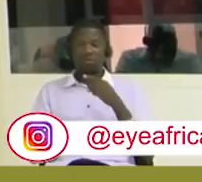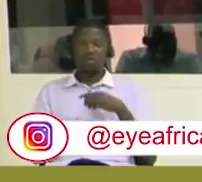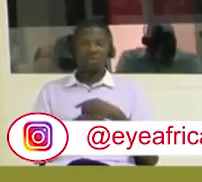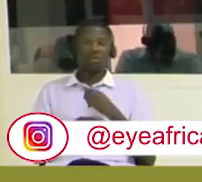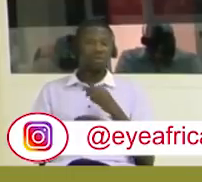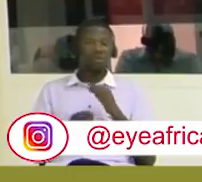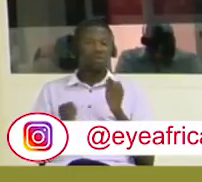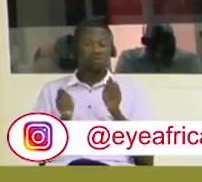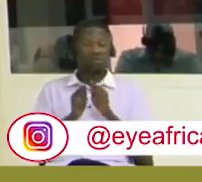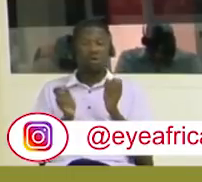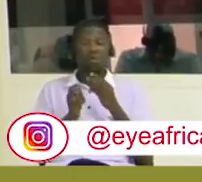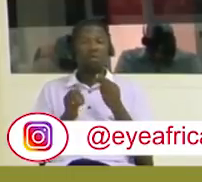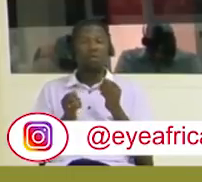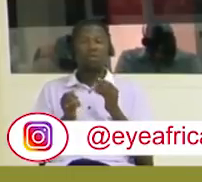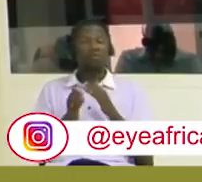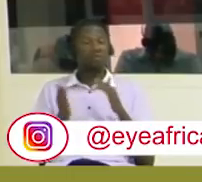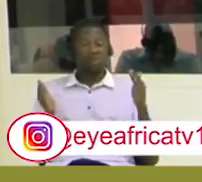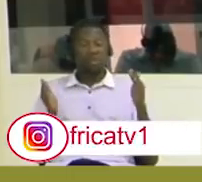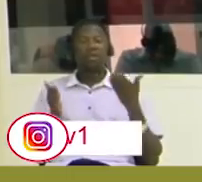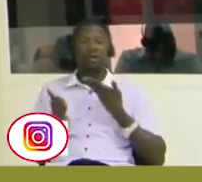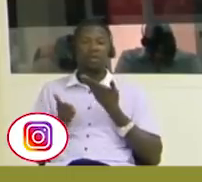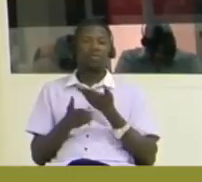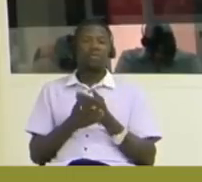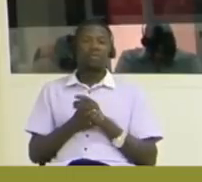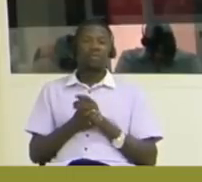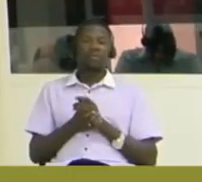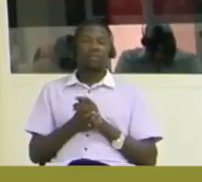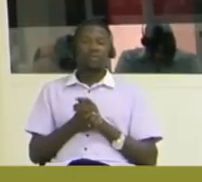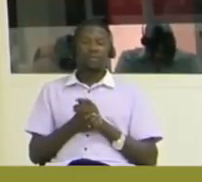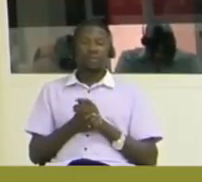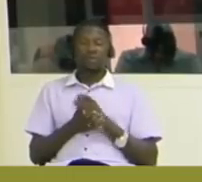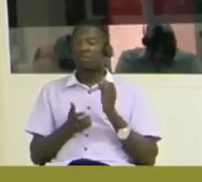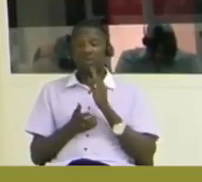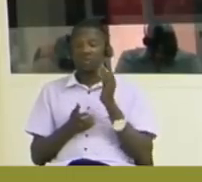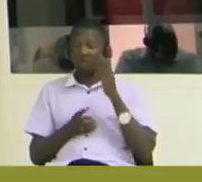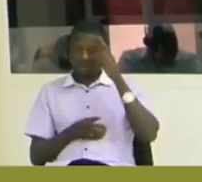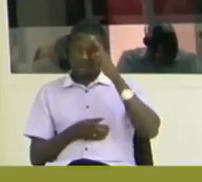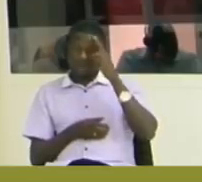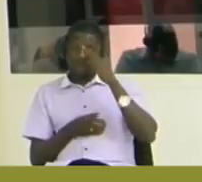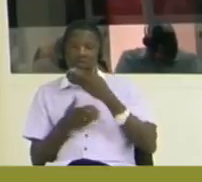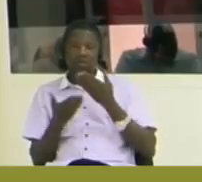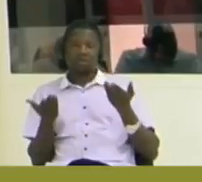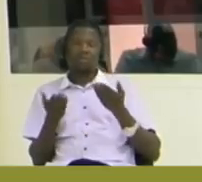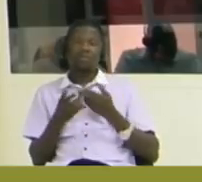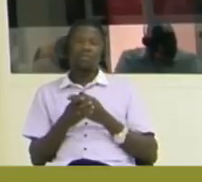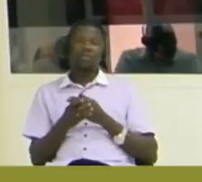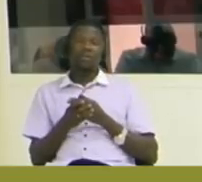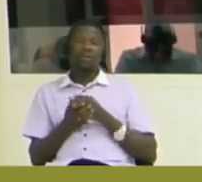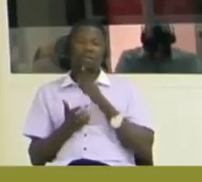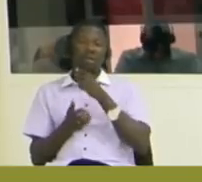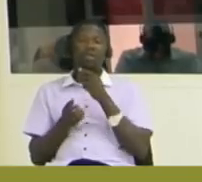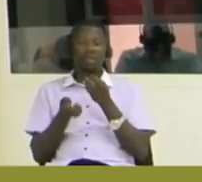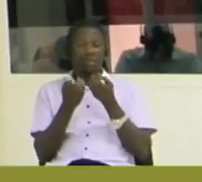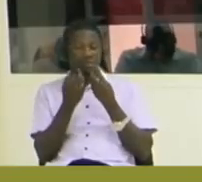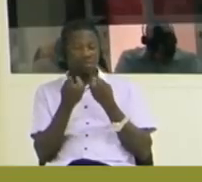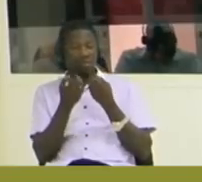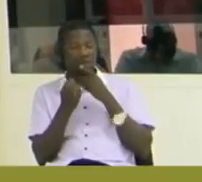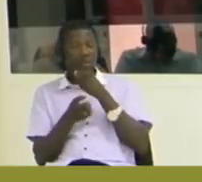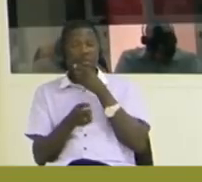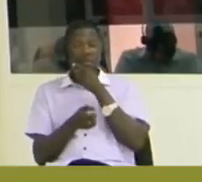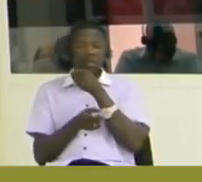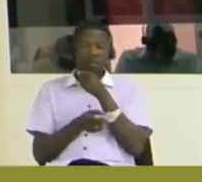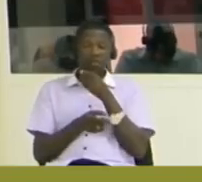not just a small amount, and you know, for various reasons. So he told me that that